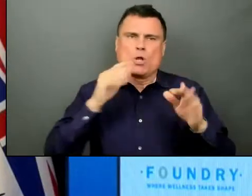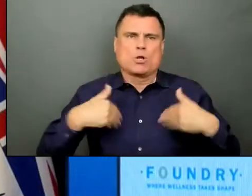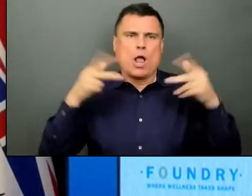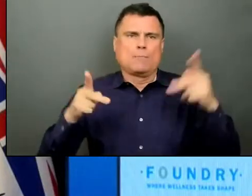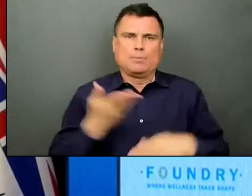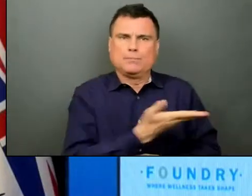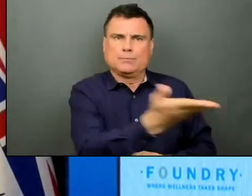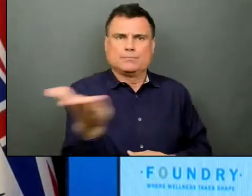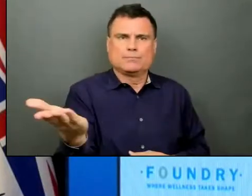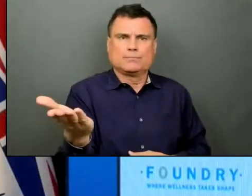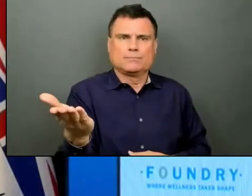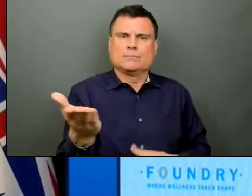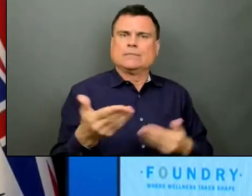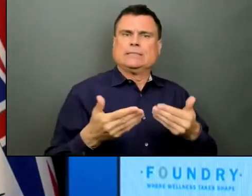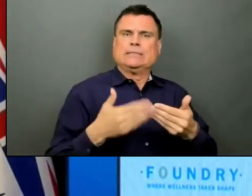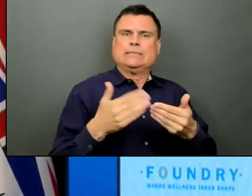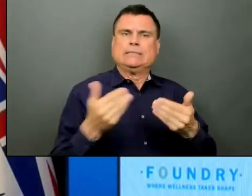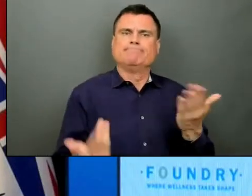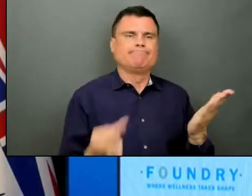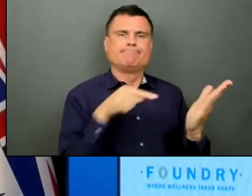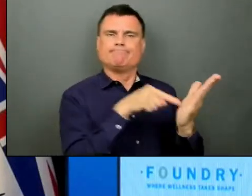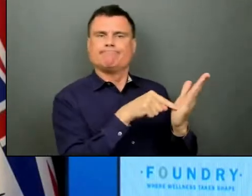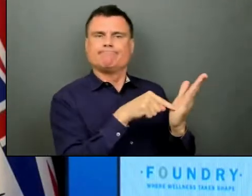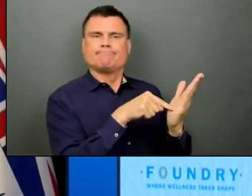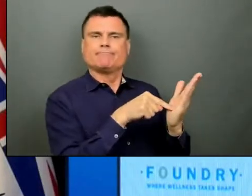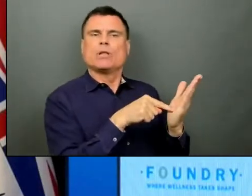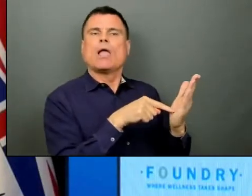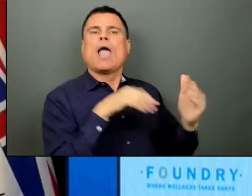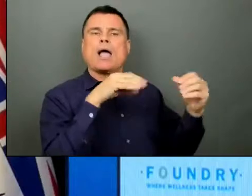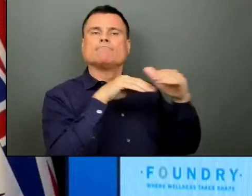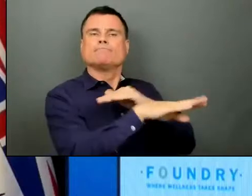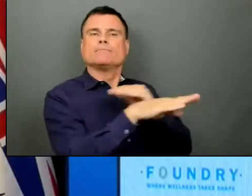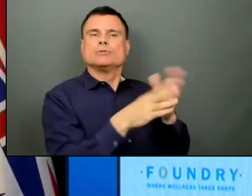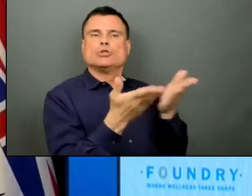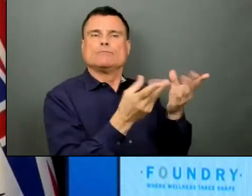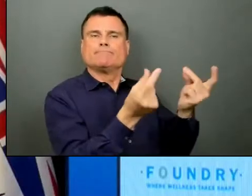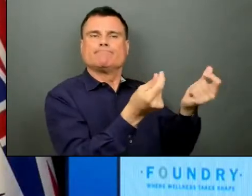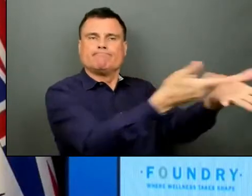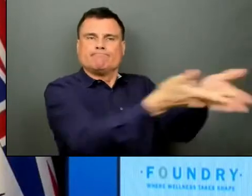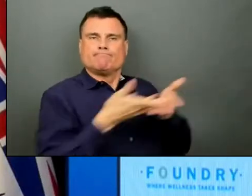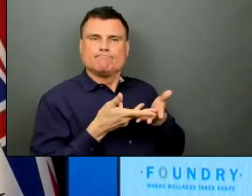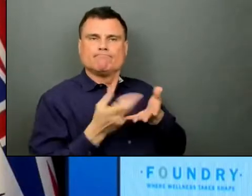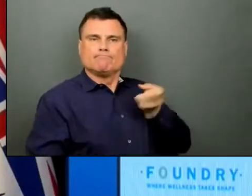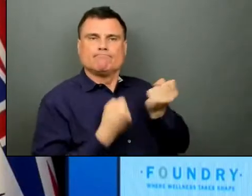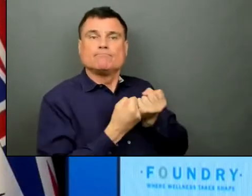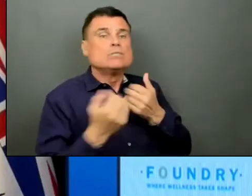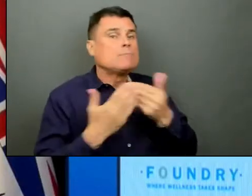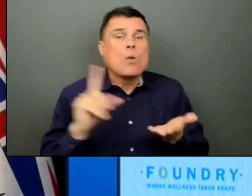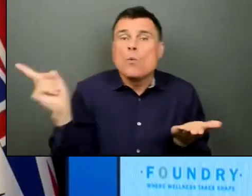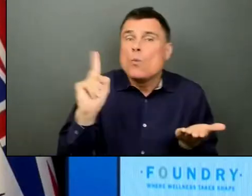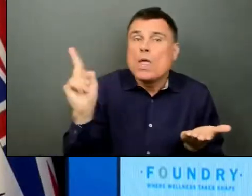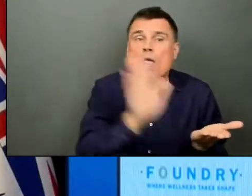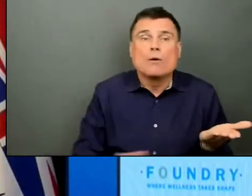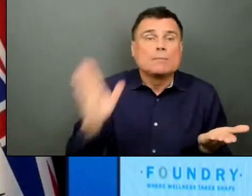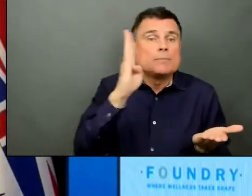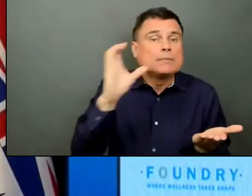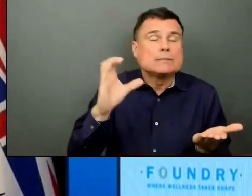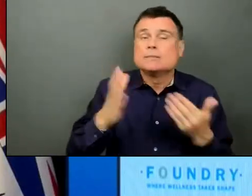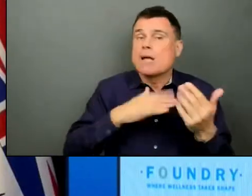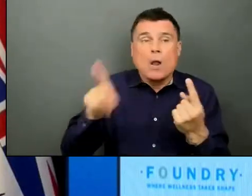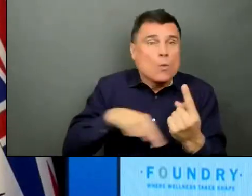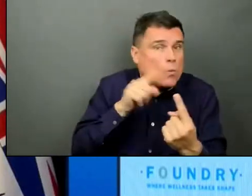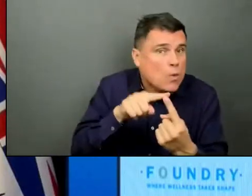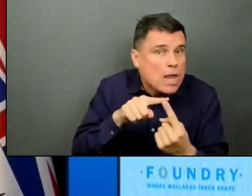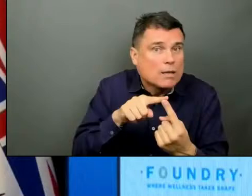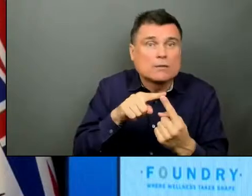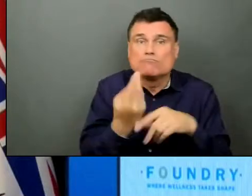where, and how they need them. My colleague has outlined a number of the steps that our government has already taken to improve